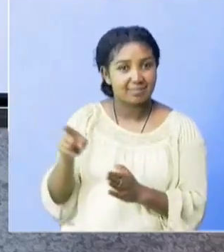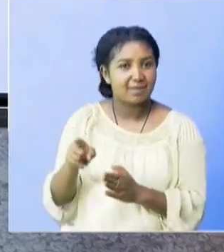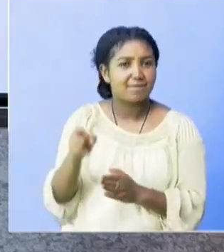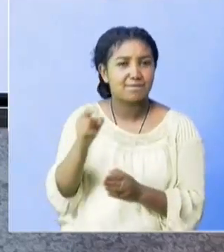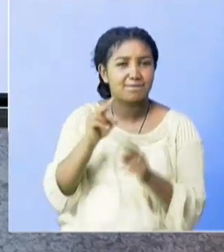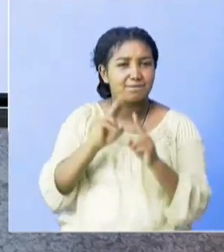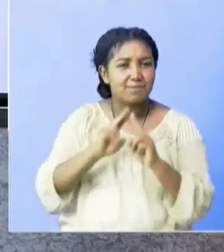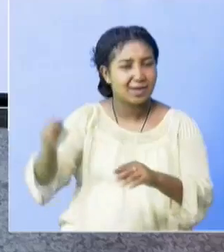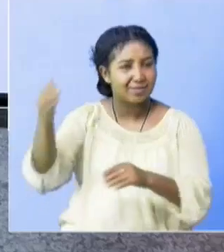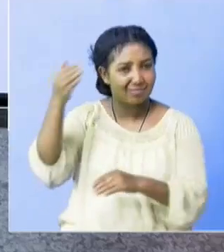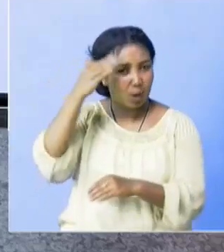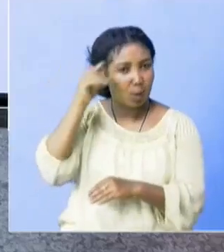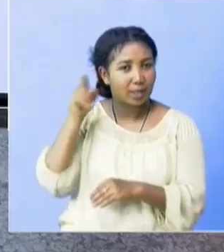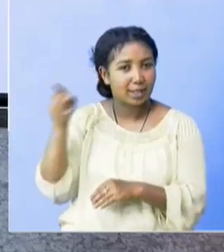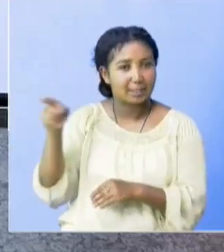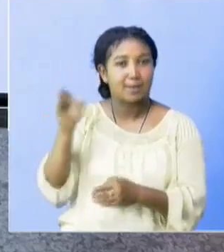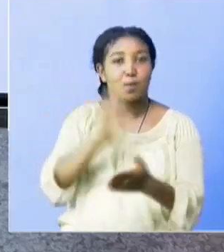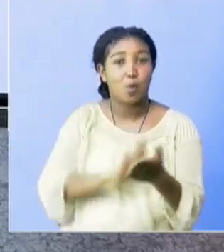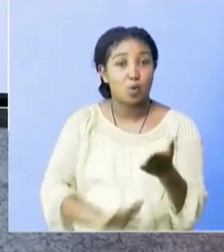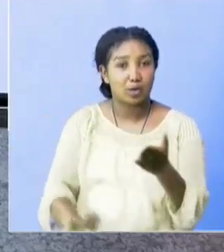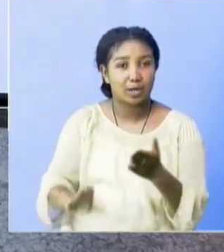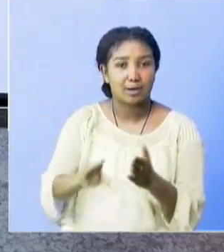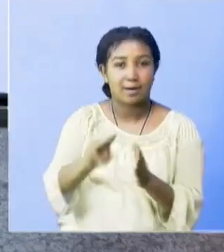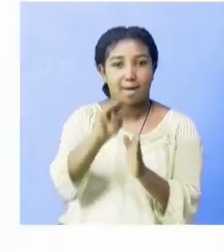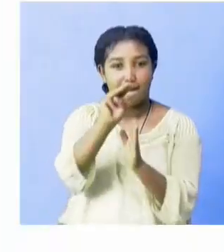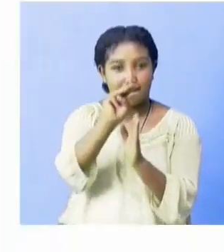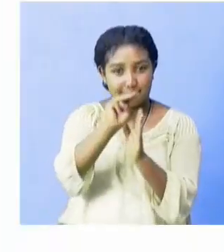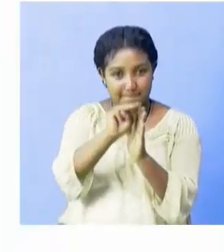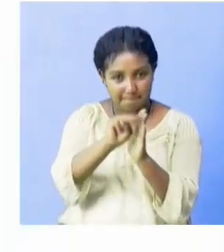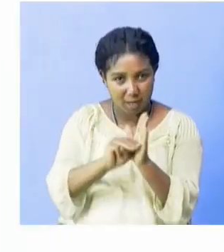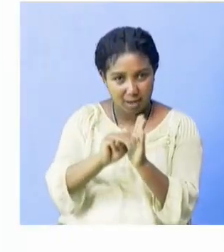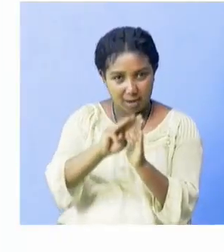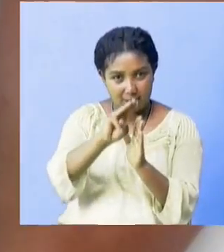a very famous. He was born in name, first name,